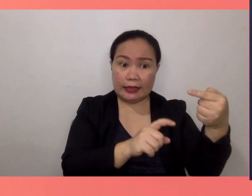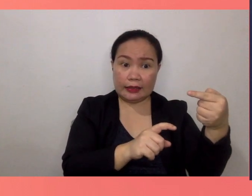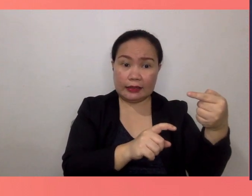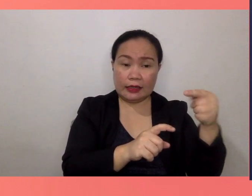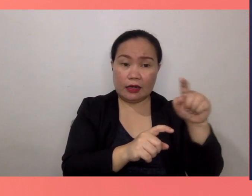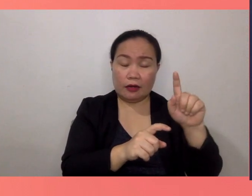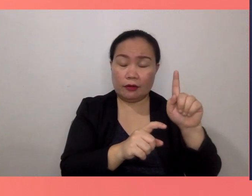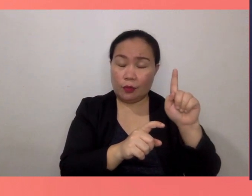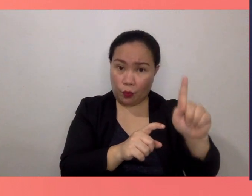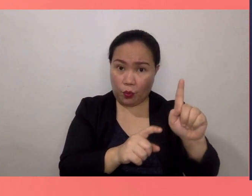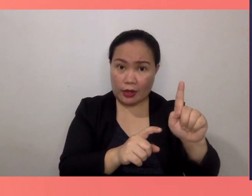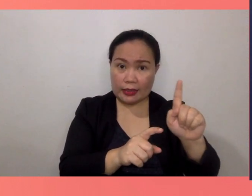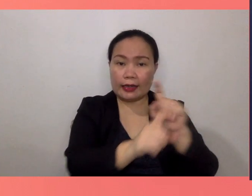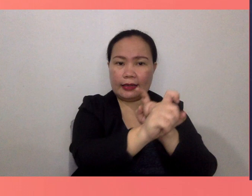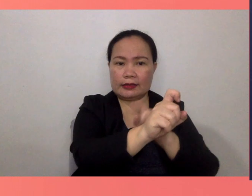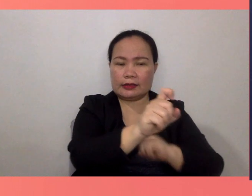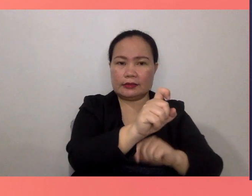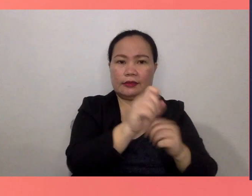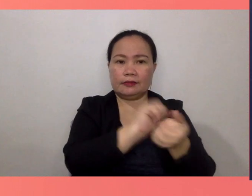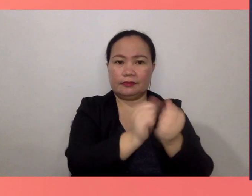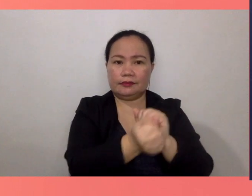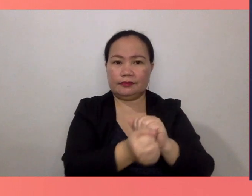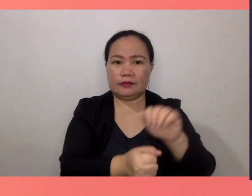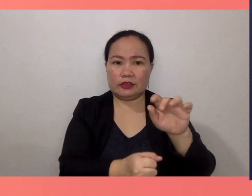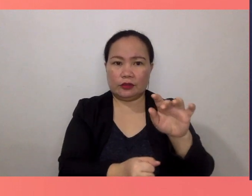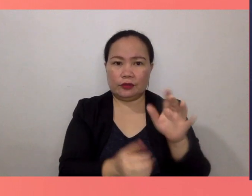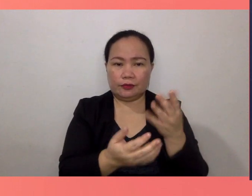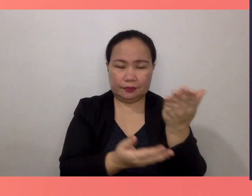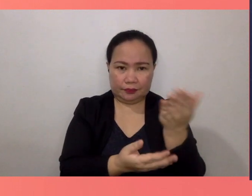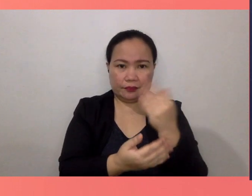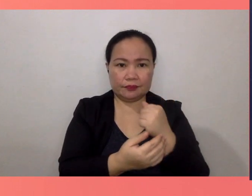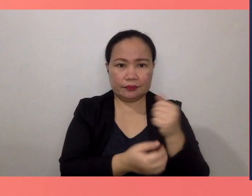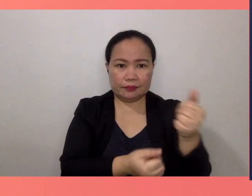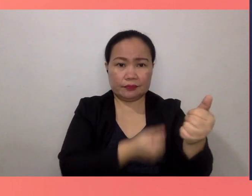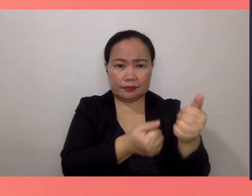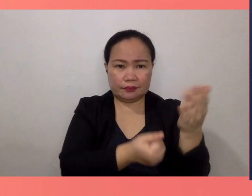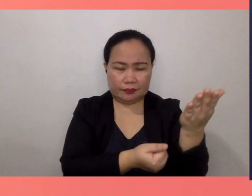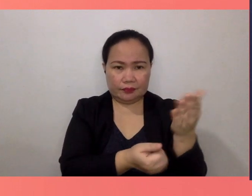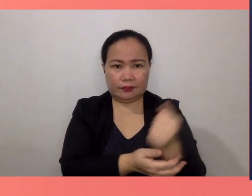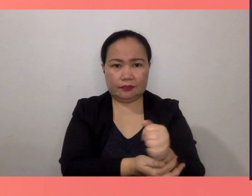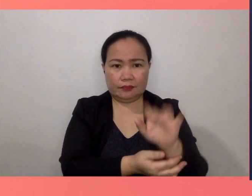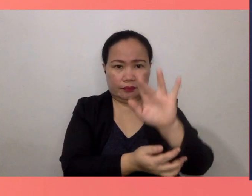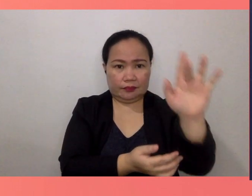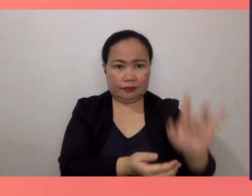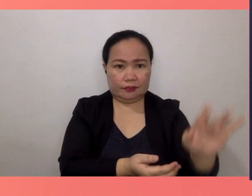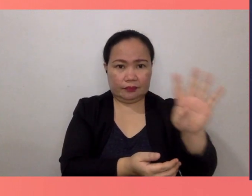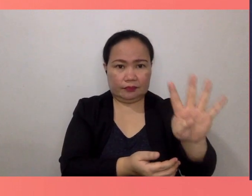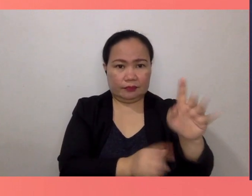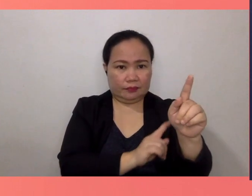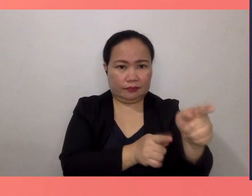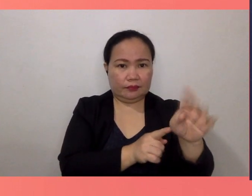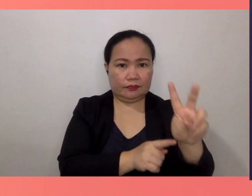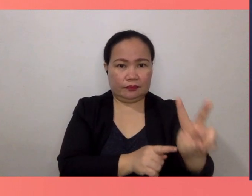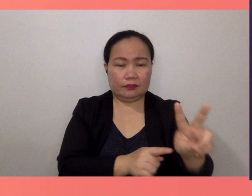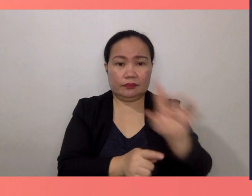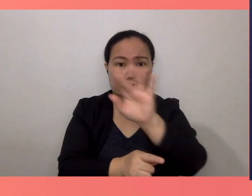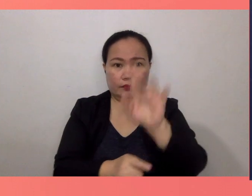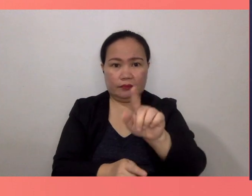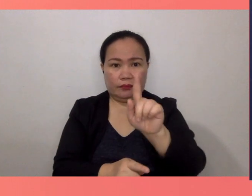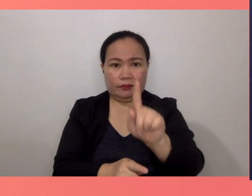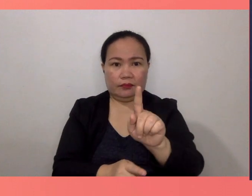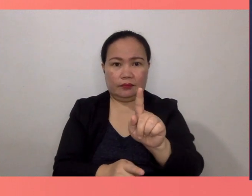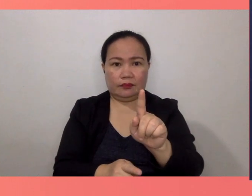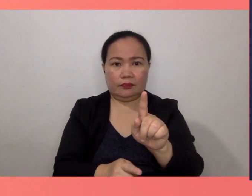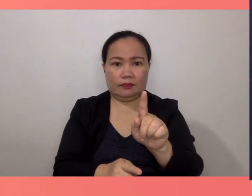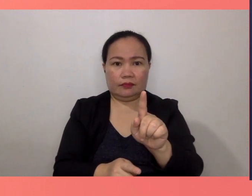is 4. And square root of 1 plus 3. And that is square root of 4, that is 2. Square root of 1, that is